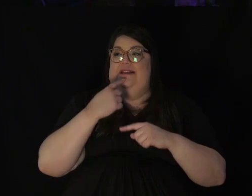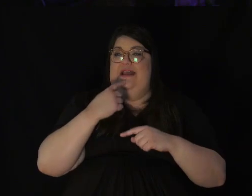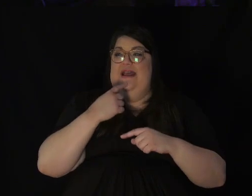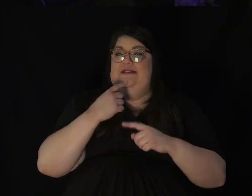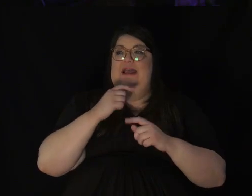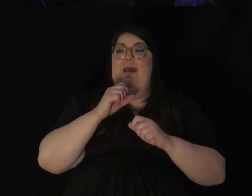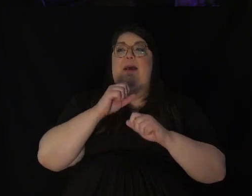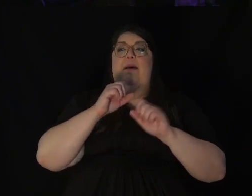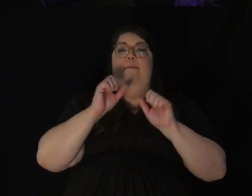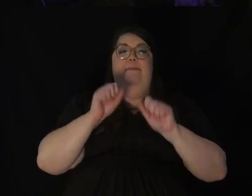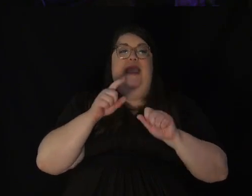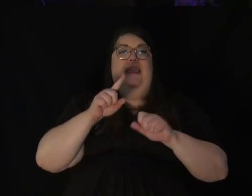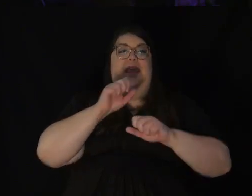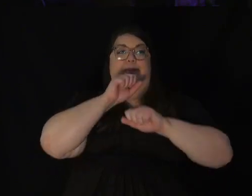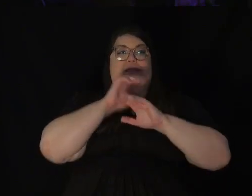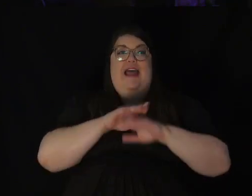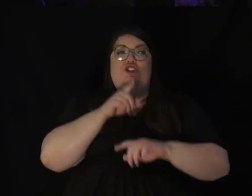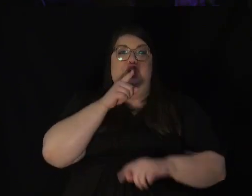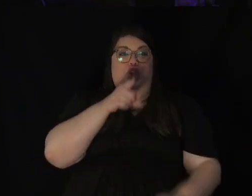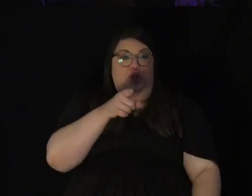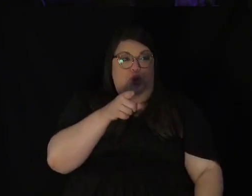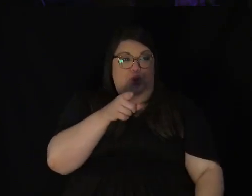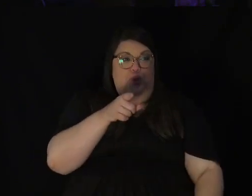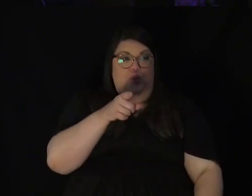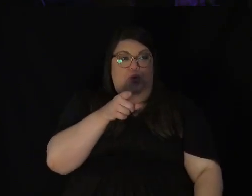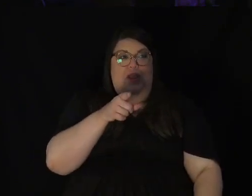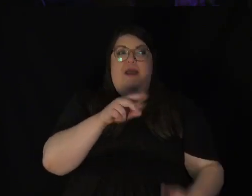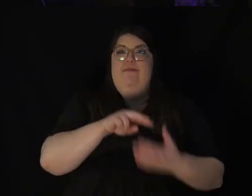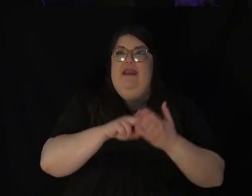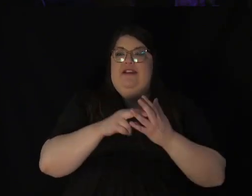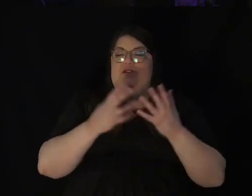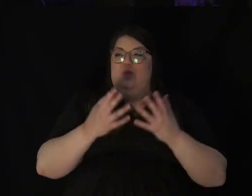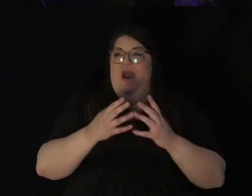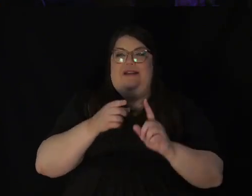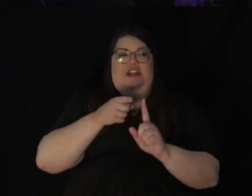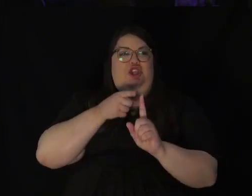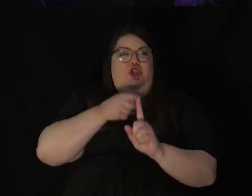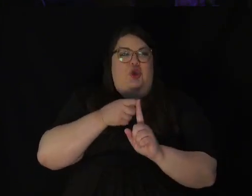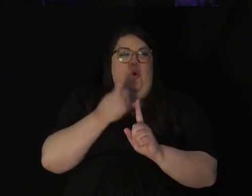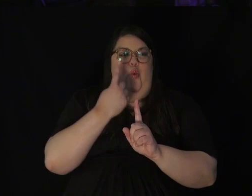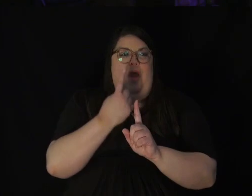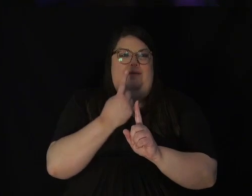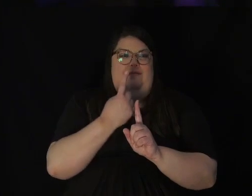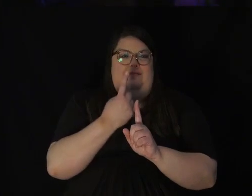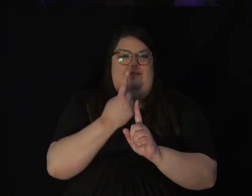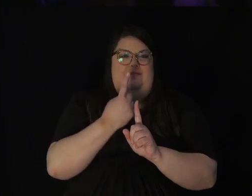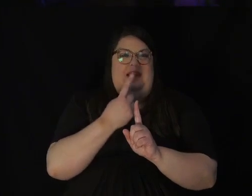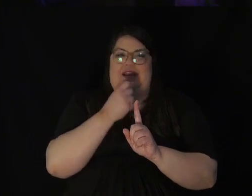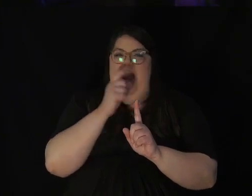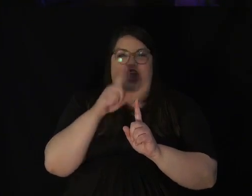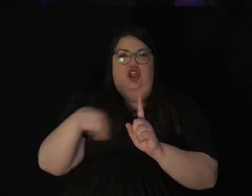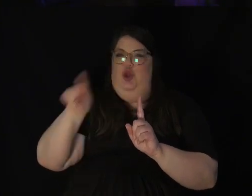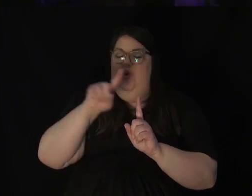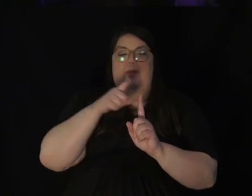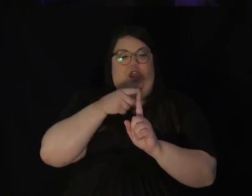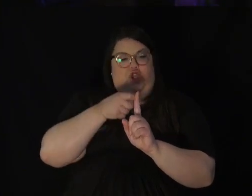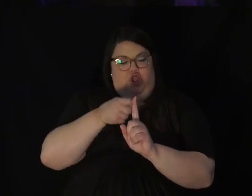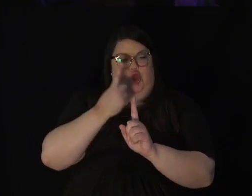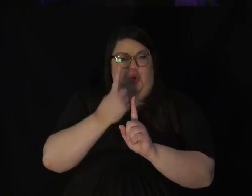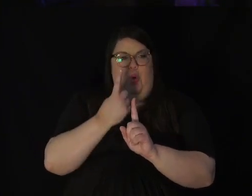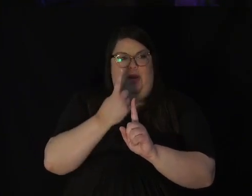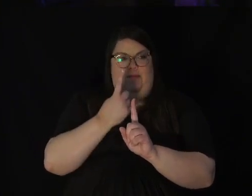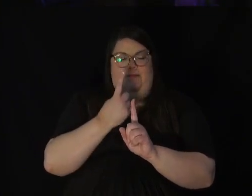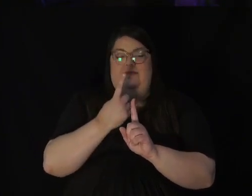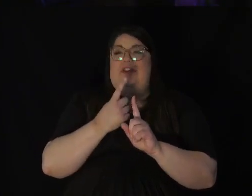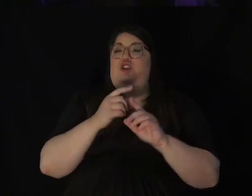you peace, may his face shine upon you, it's used in the singular. Now, it was delivered to